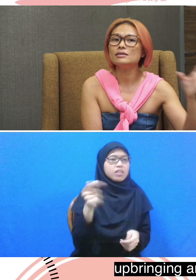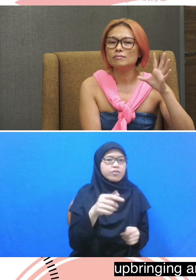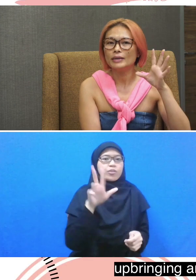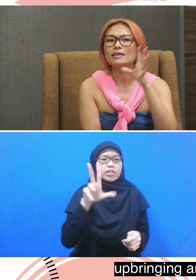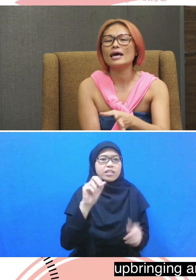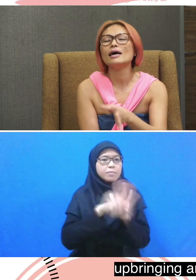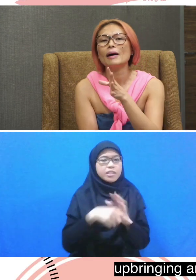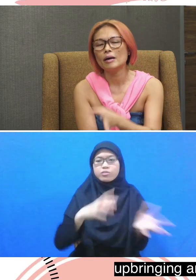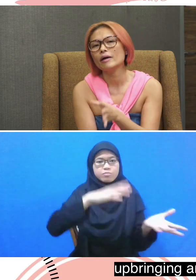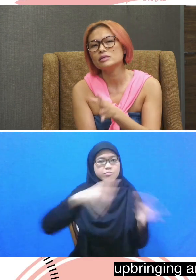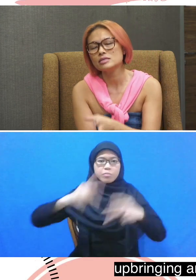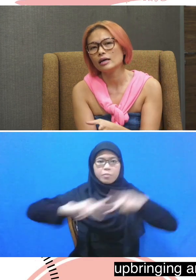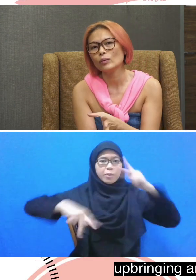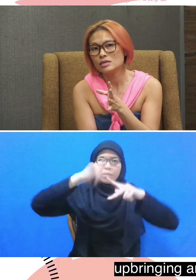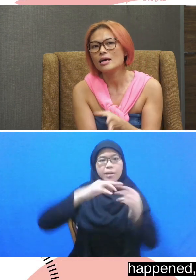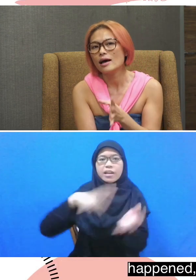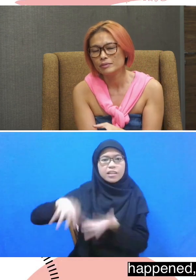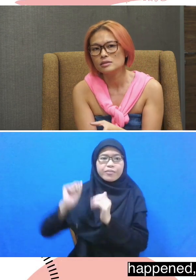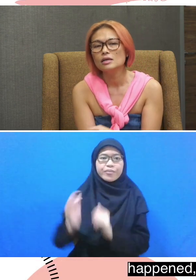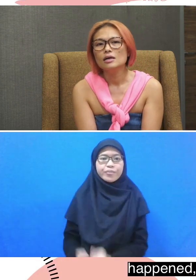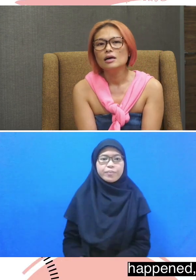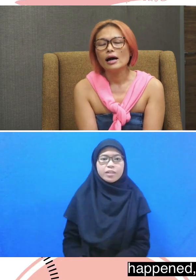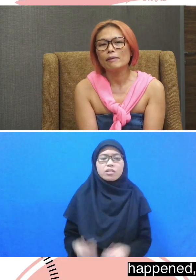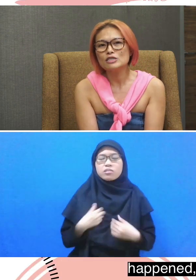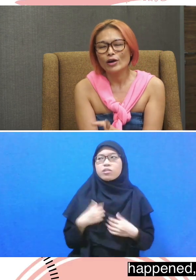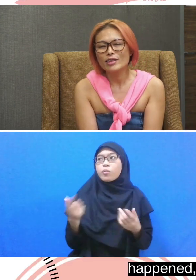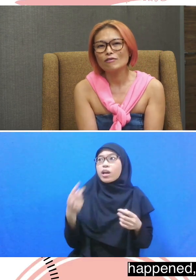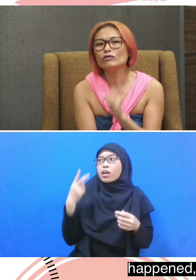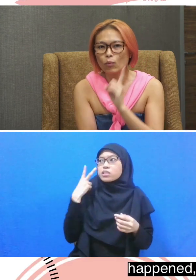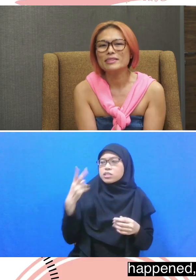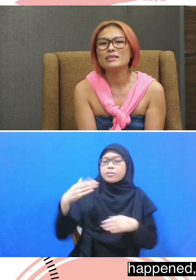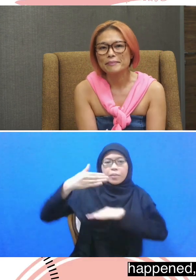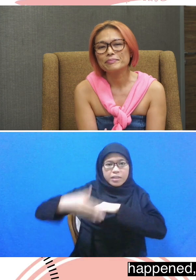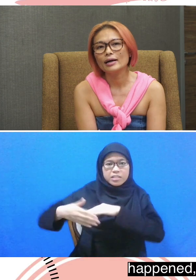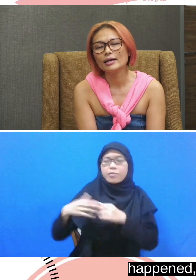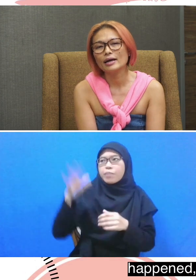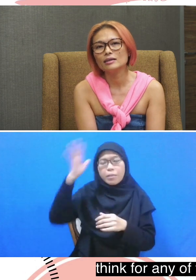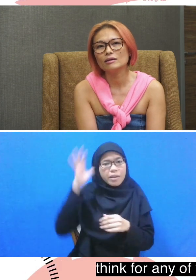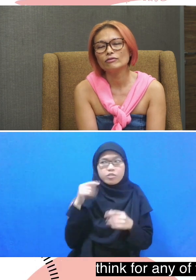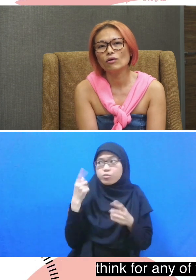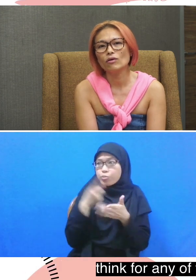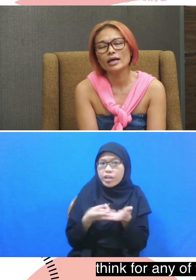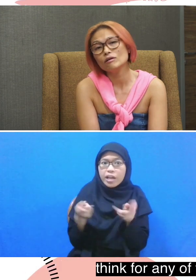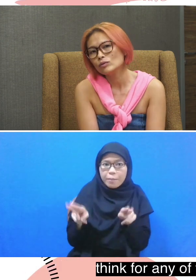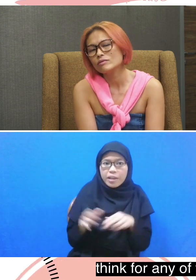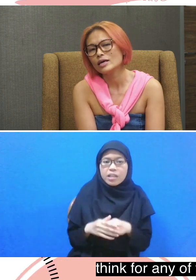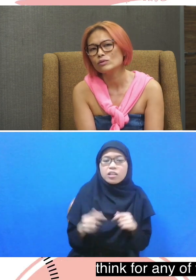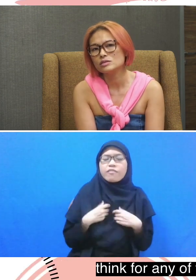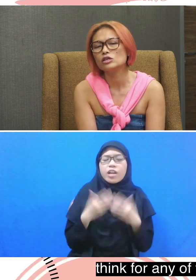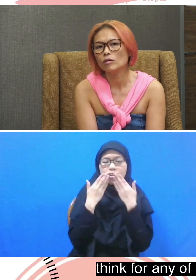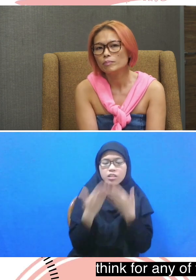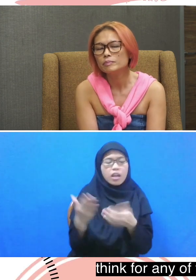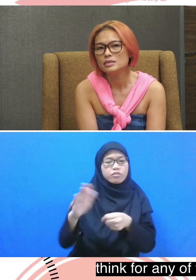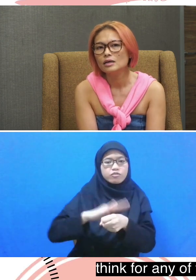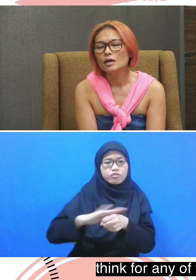and being there by my parents' side when this happened, I'm just very thankful for one thing. And I think for any of you out there who's